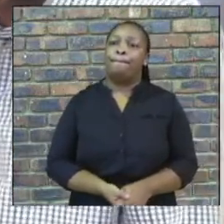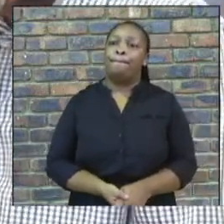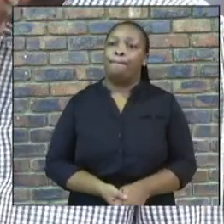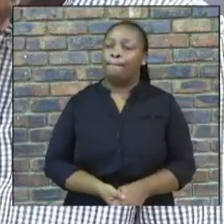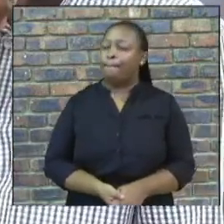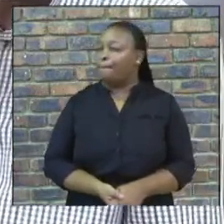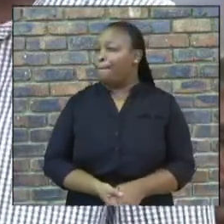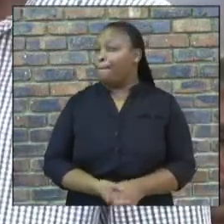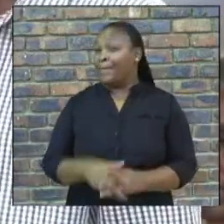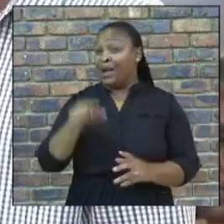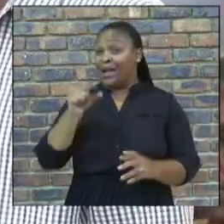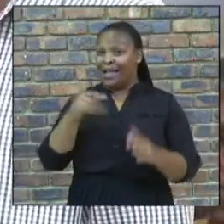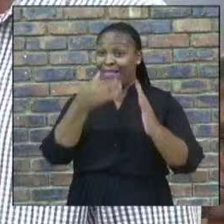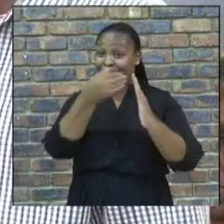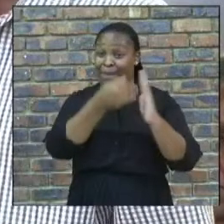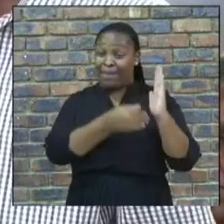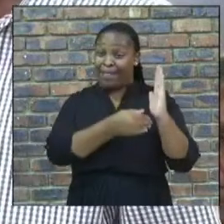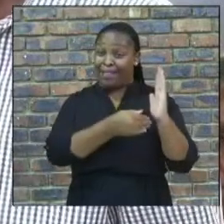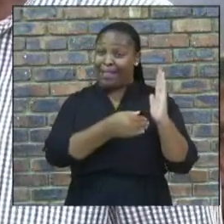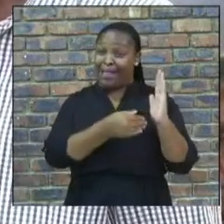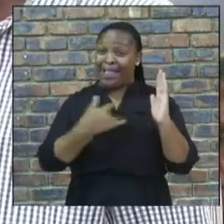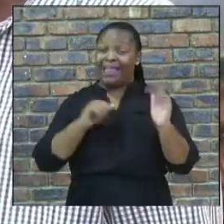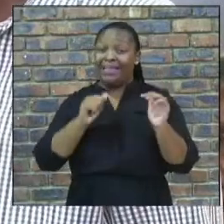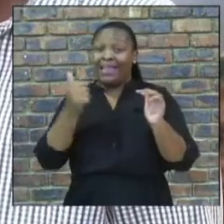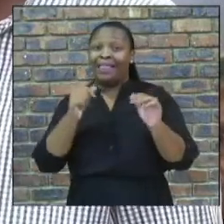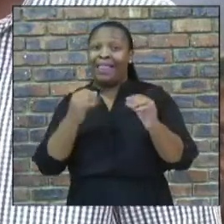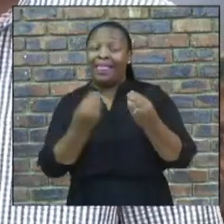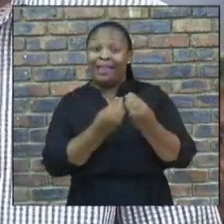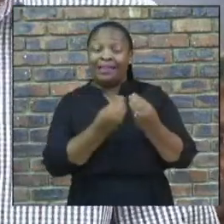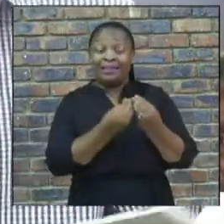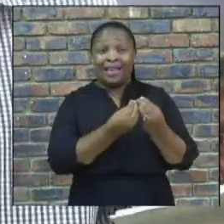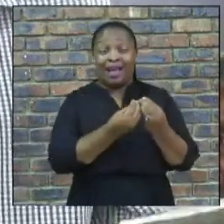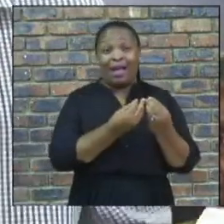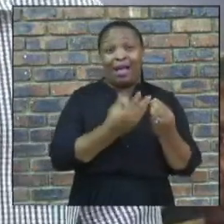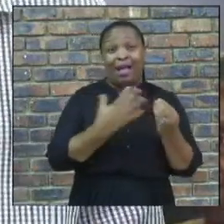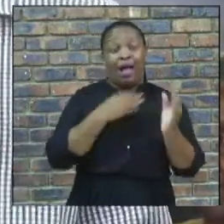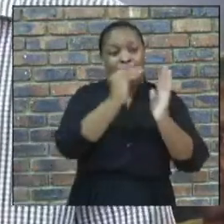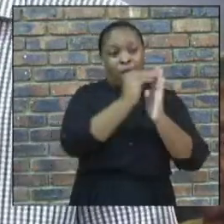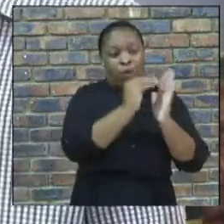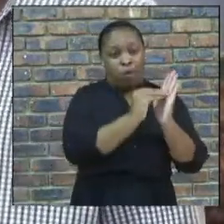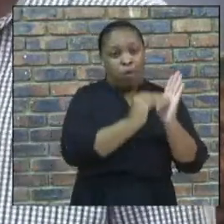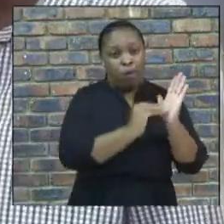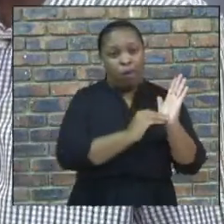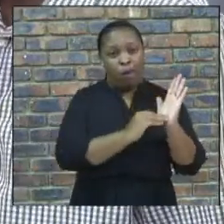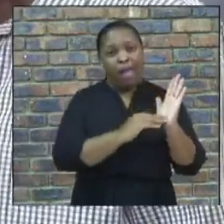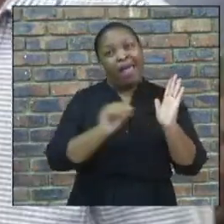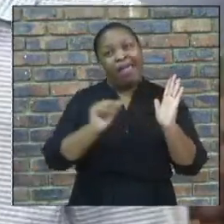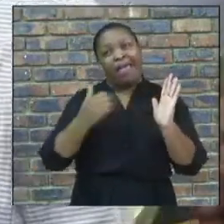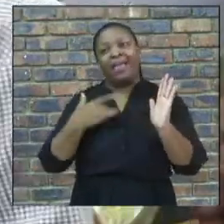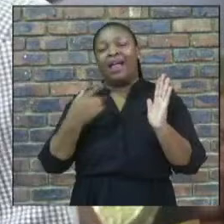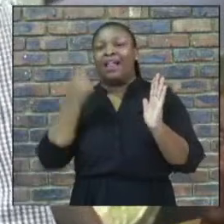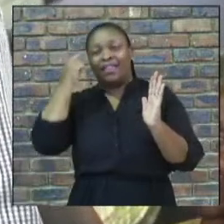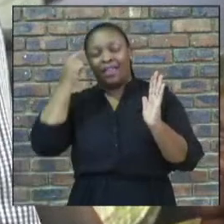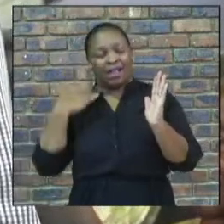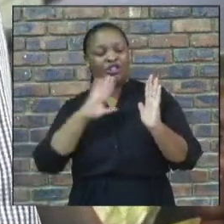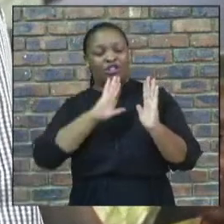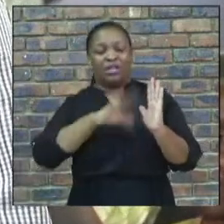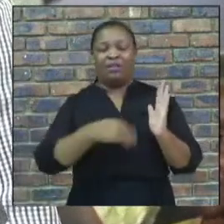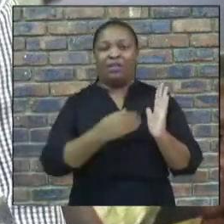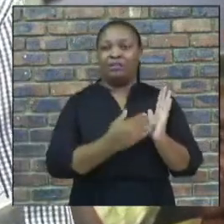Kule bill kunezinto eziningi engizinoted down, but then others sebaziraisile. But then the